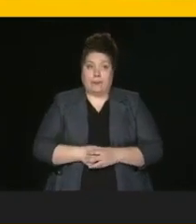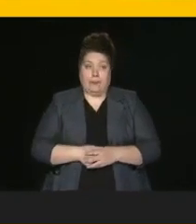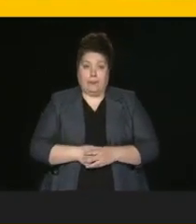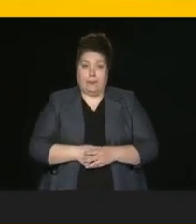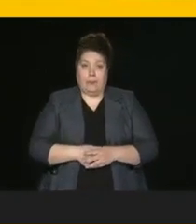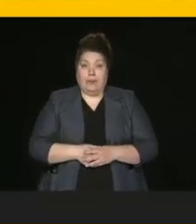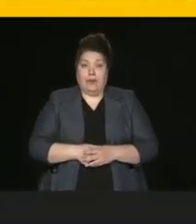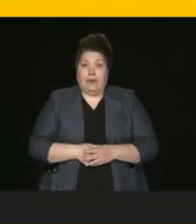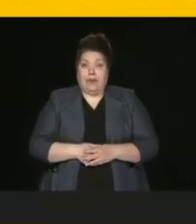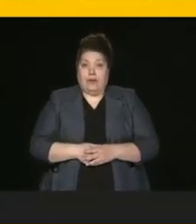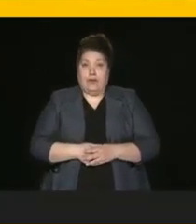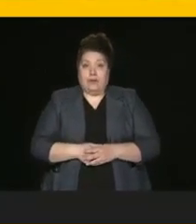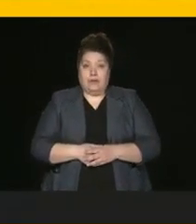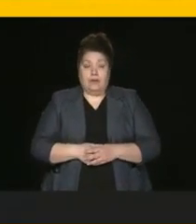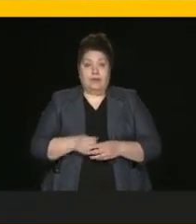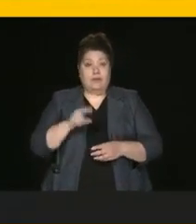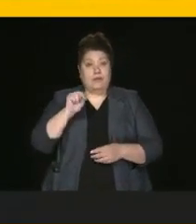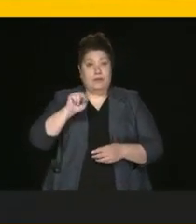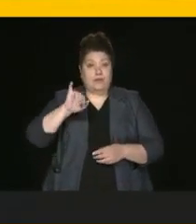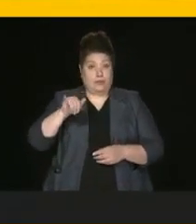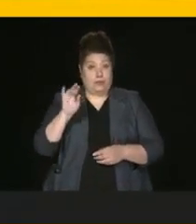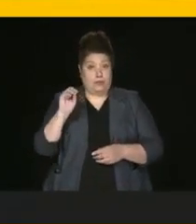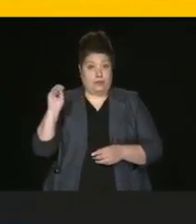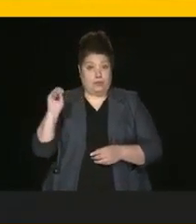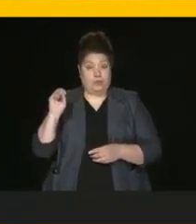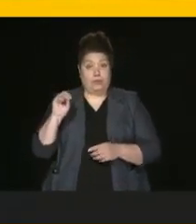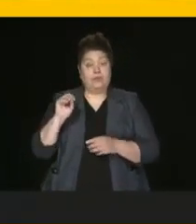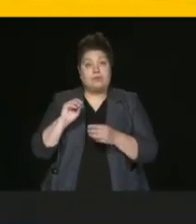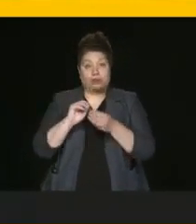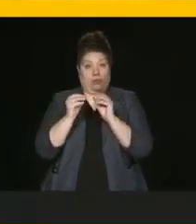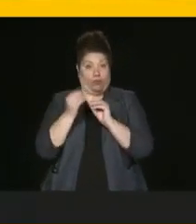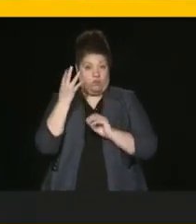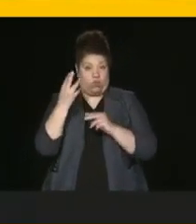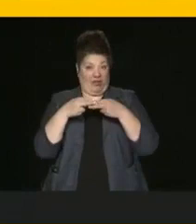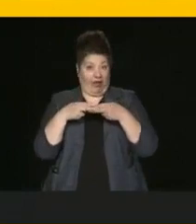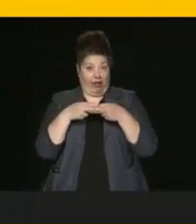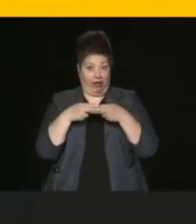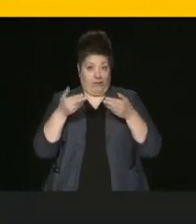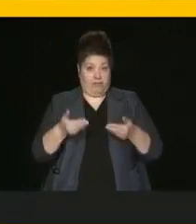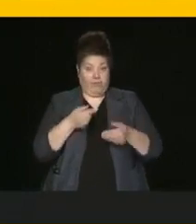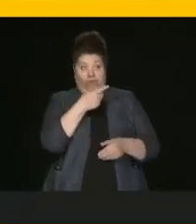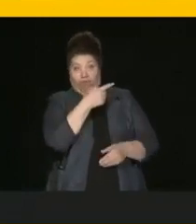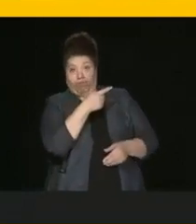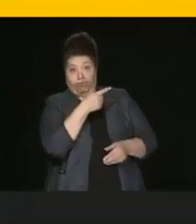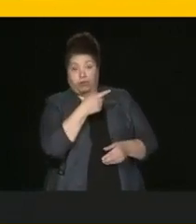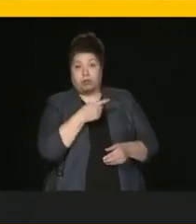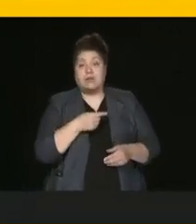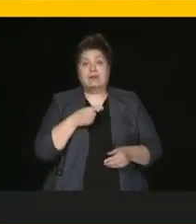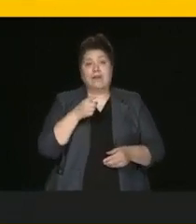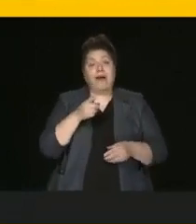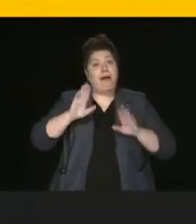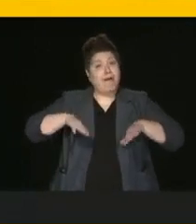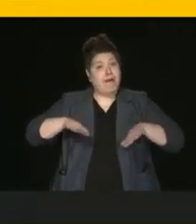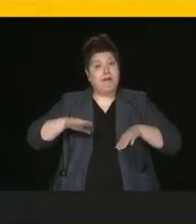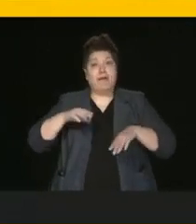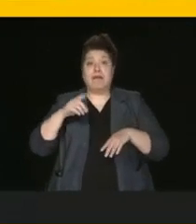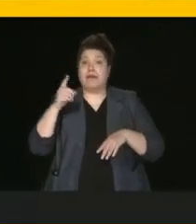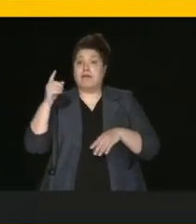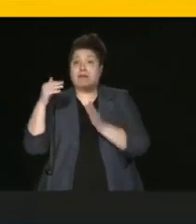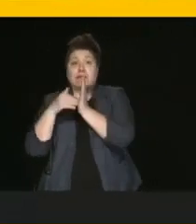Dr. New, slide 4. Before public health measures were put in place in Canada, we estimated that